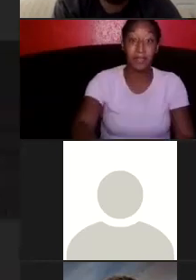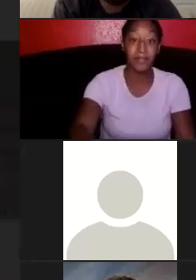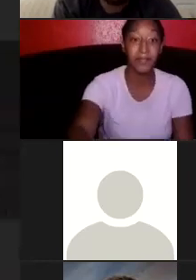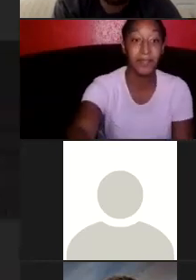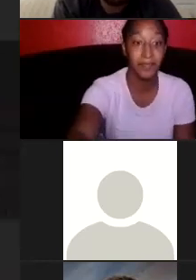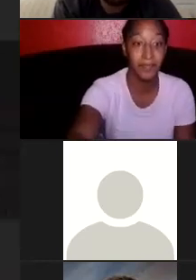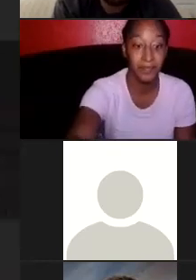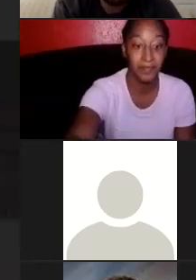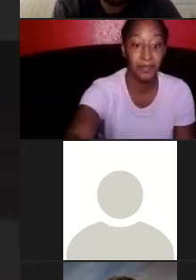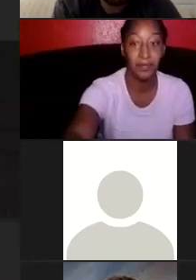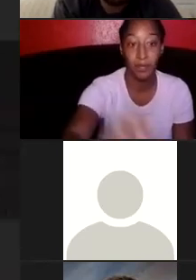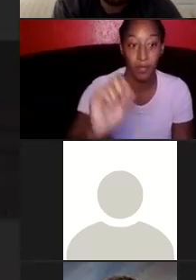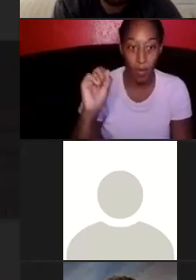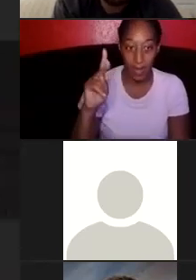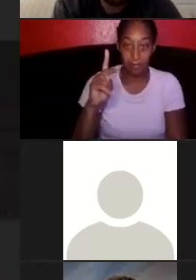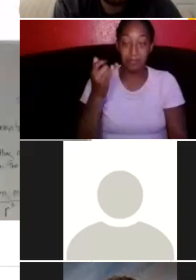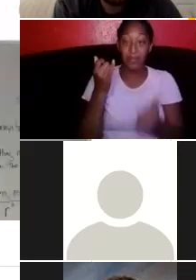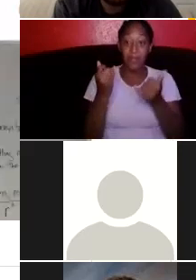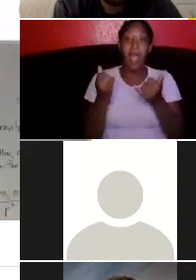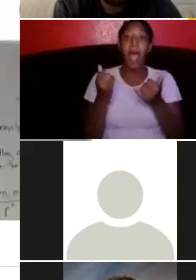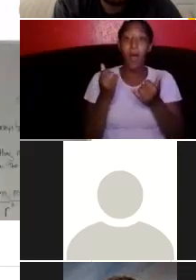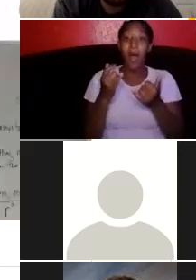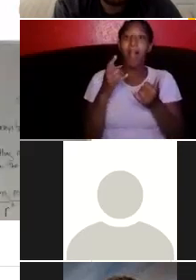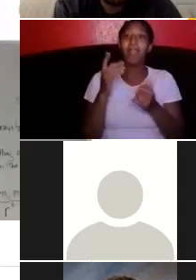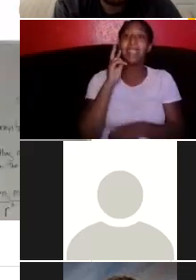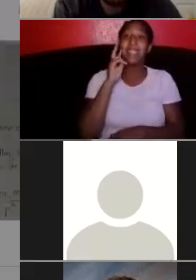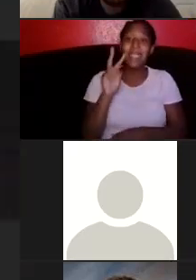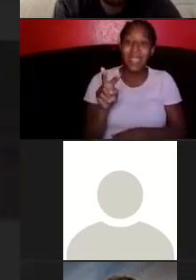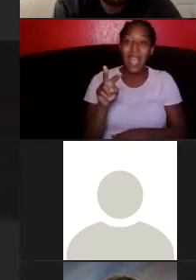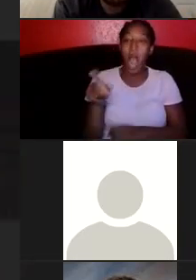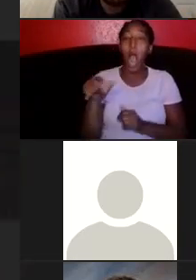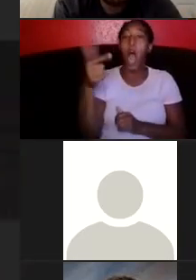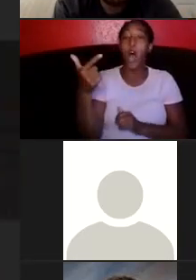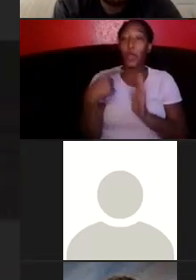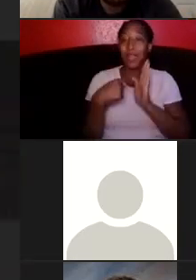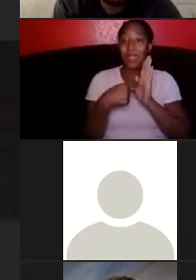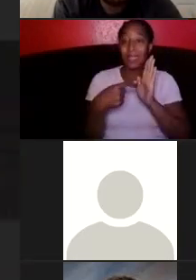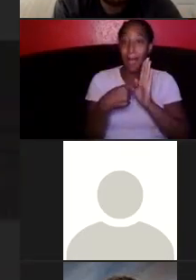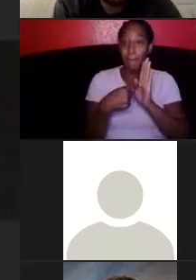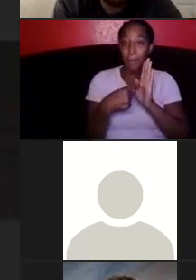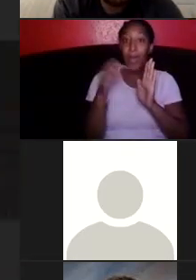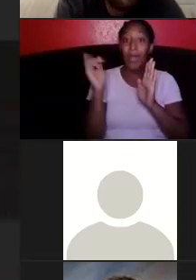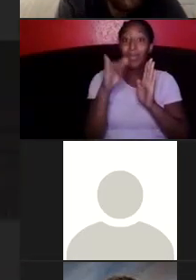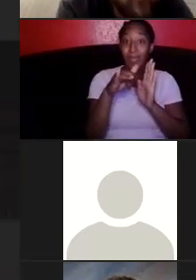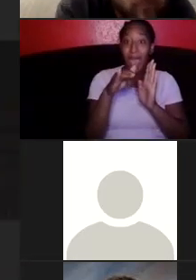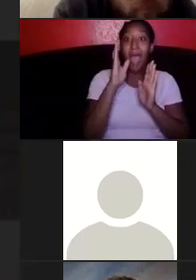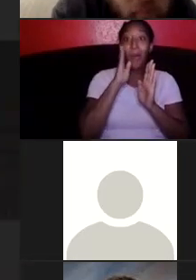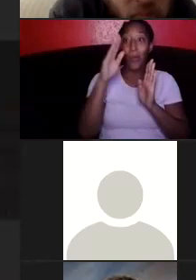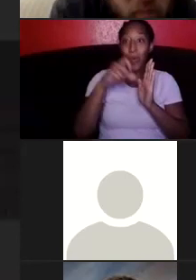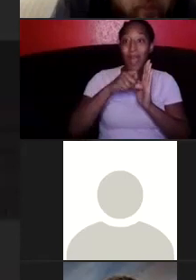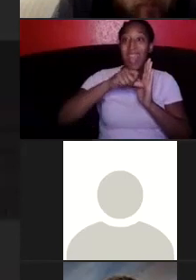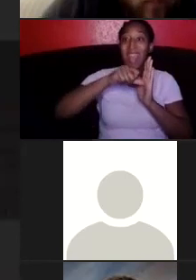Yes. Okay, now let's take a look at another example, because this will highlight for you what I mean when I